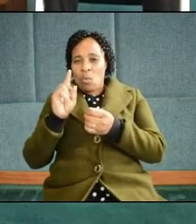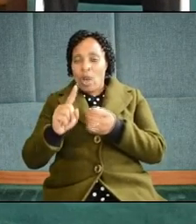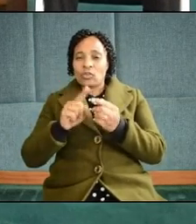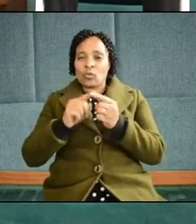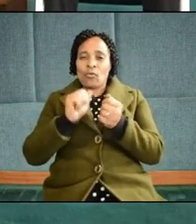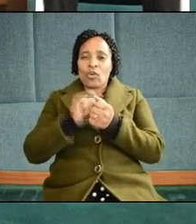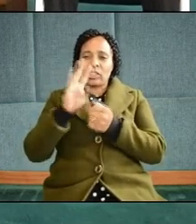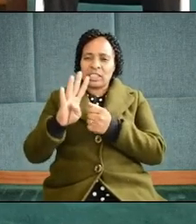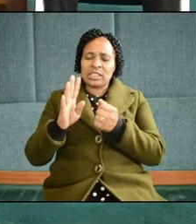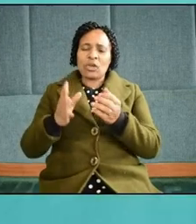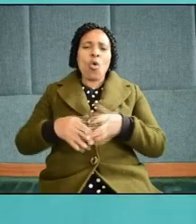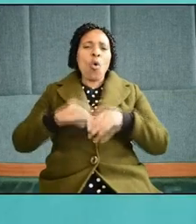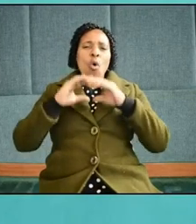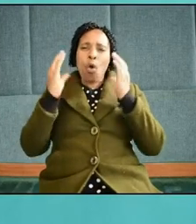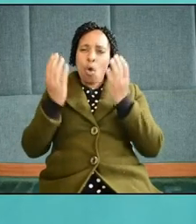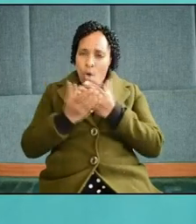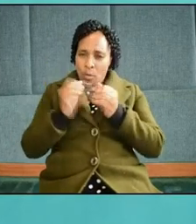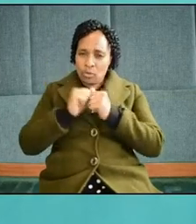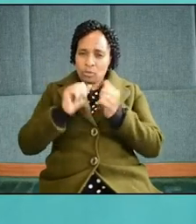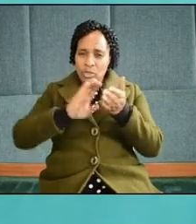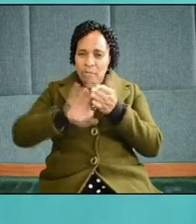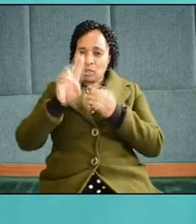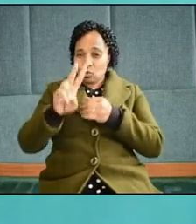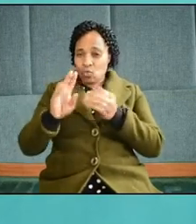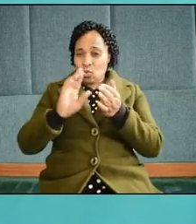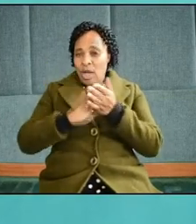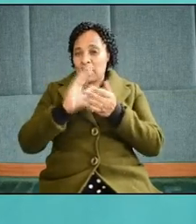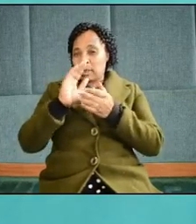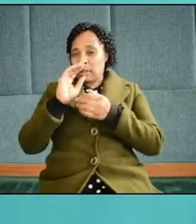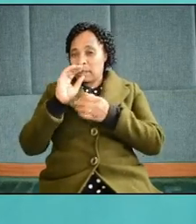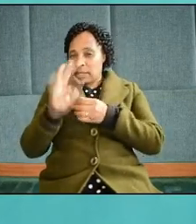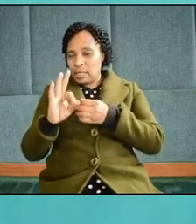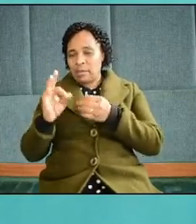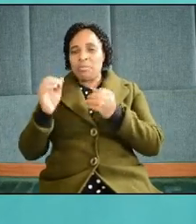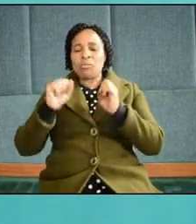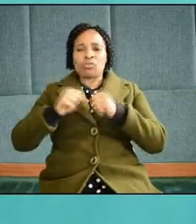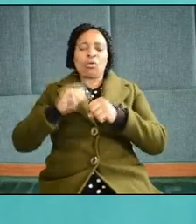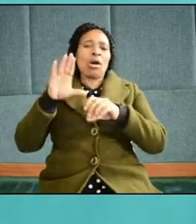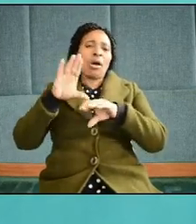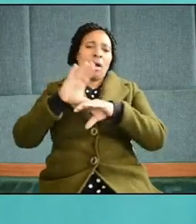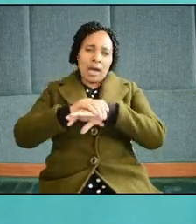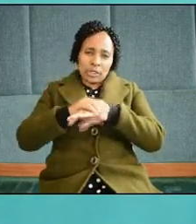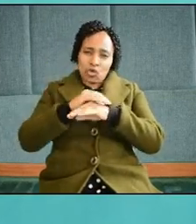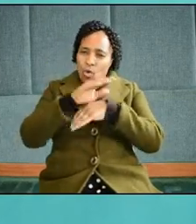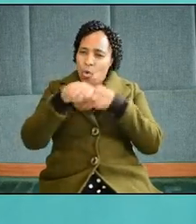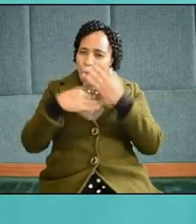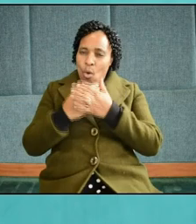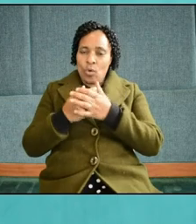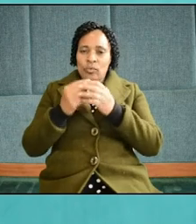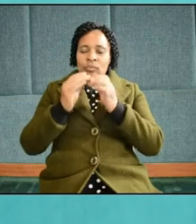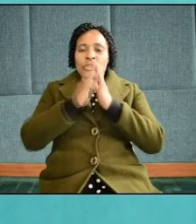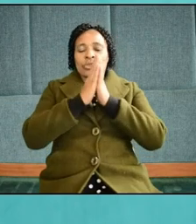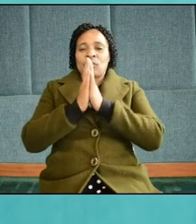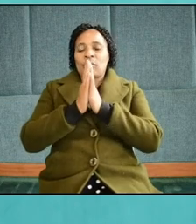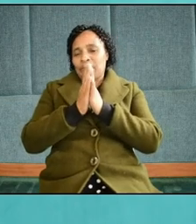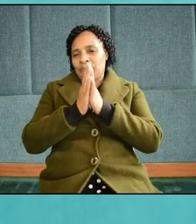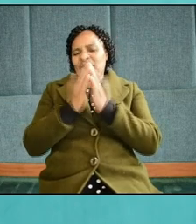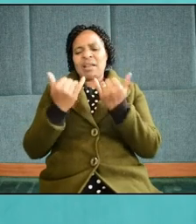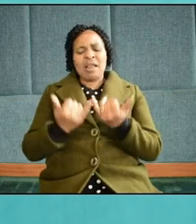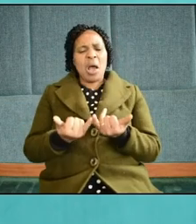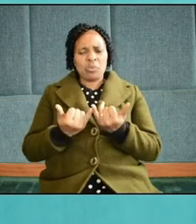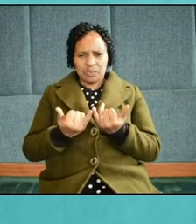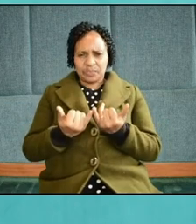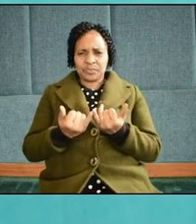you to read the entire of chapter 2 and chapter 3 as well, so that you get more context into this story. Now, it's interesting